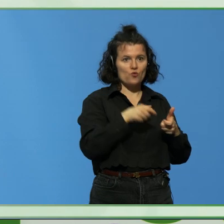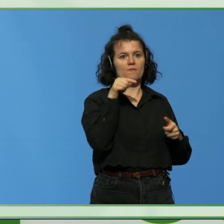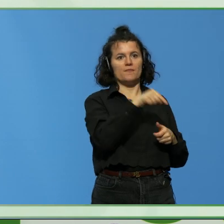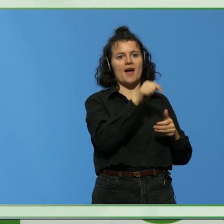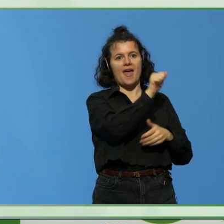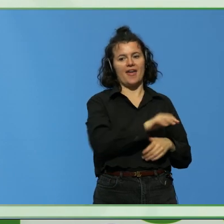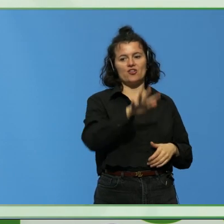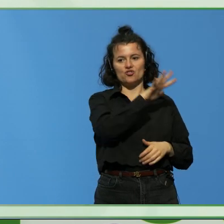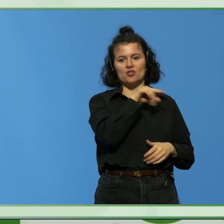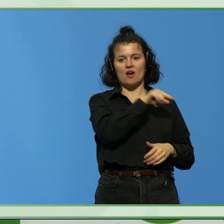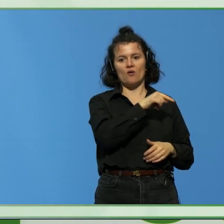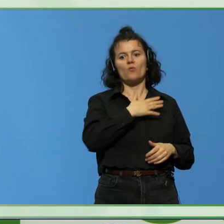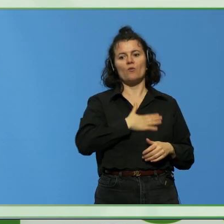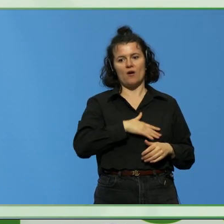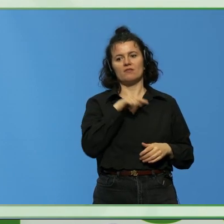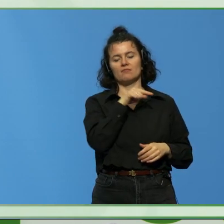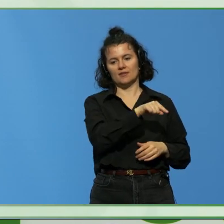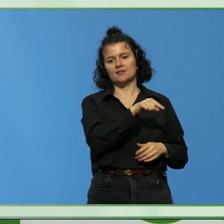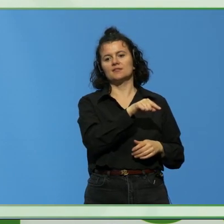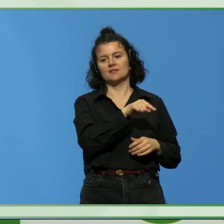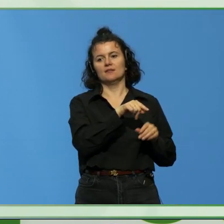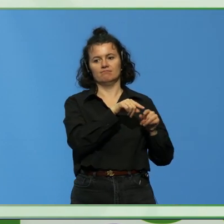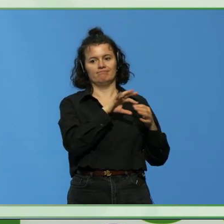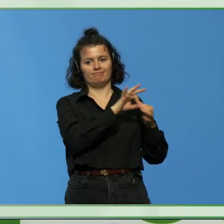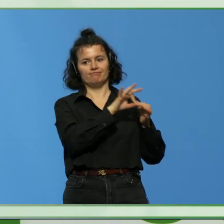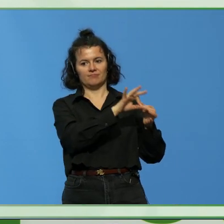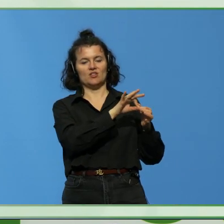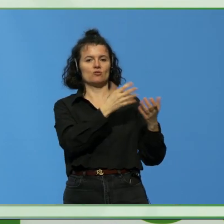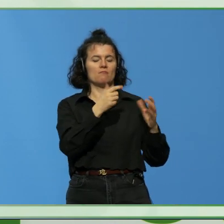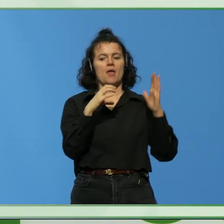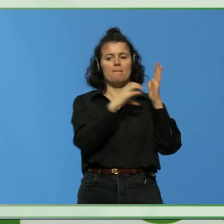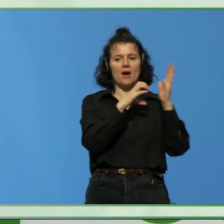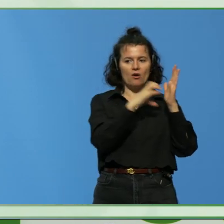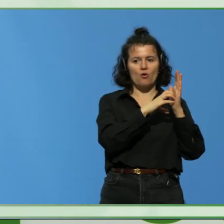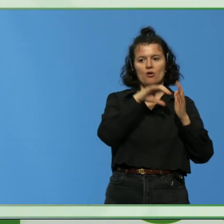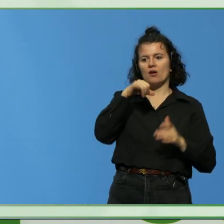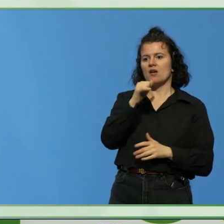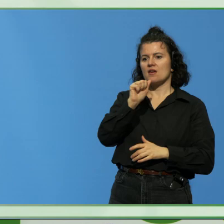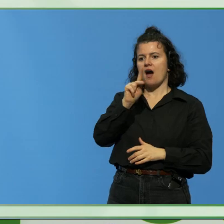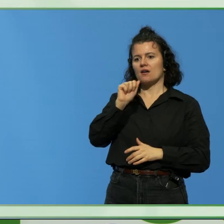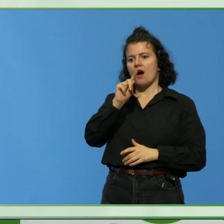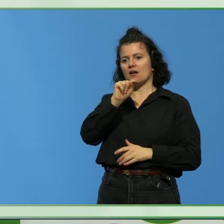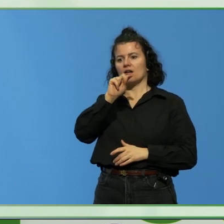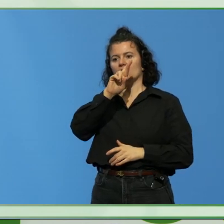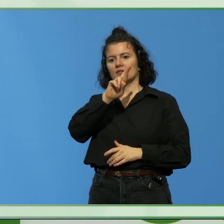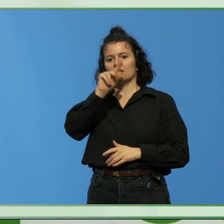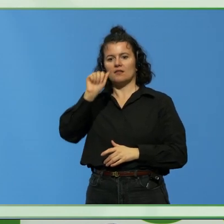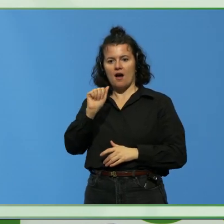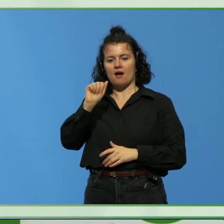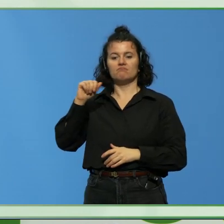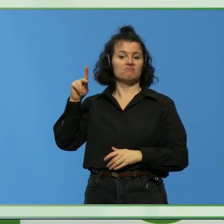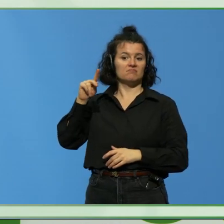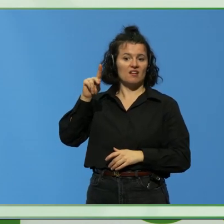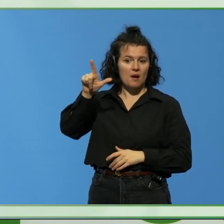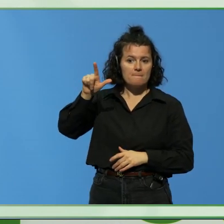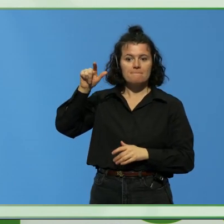multiple cities, Bangkok, Jakarta, KL, Manila, and then filter out or bring to fore